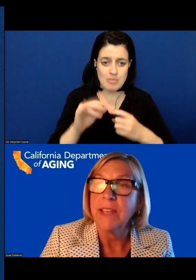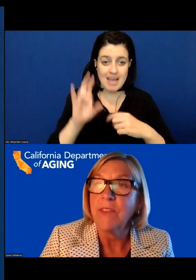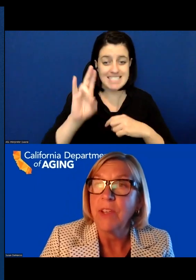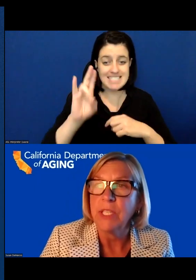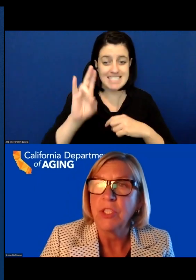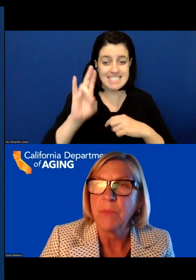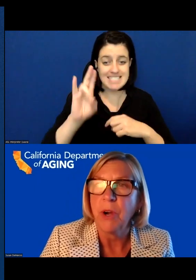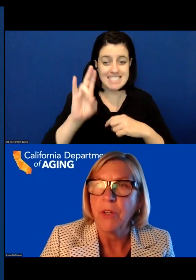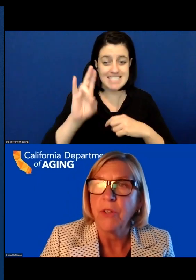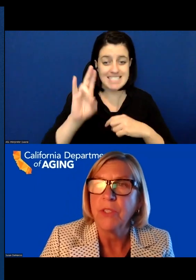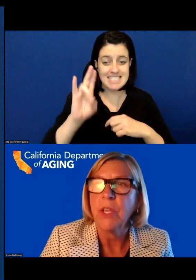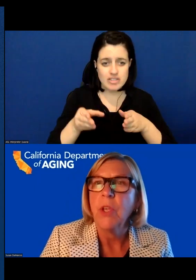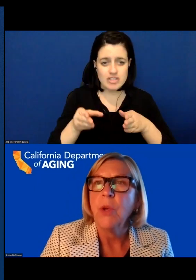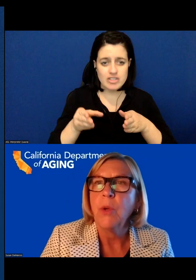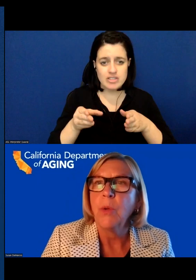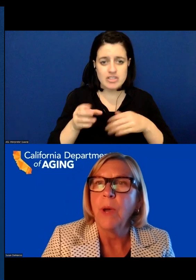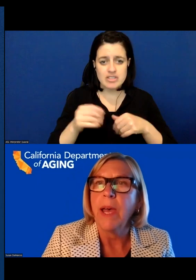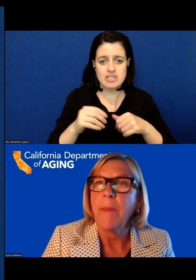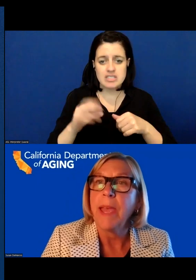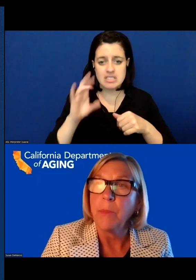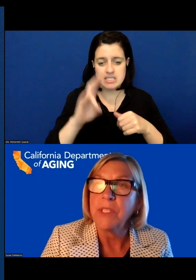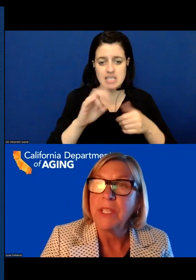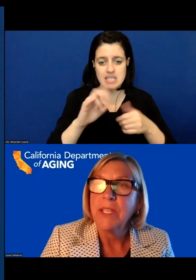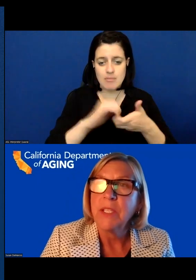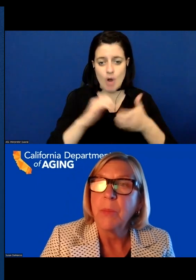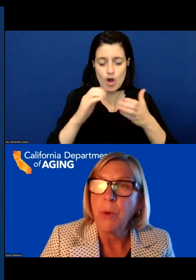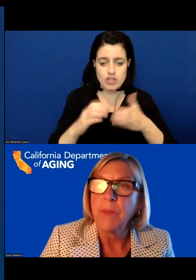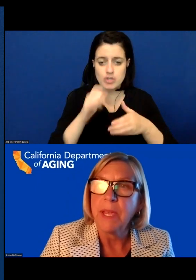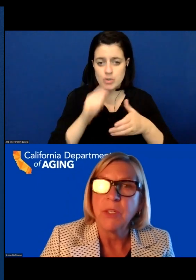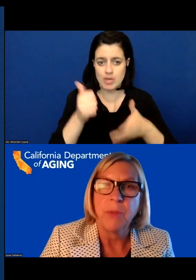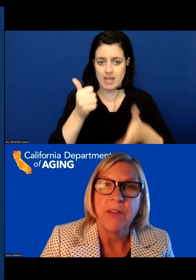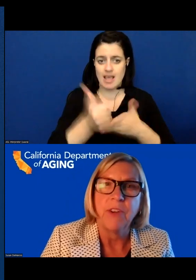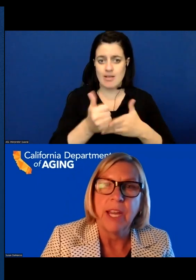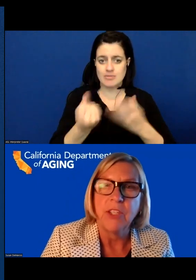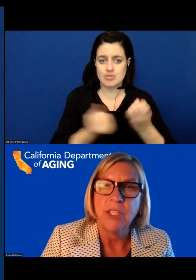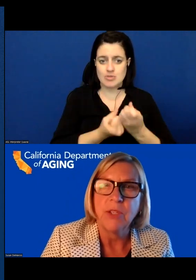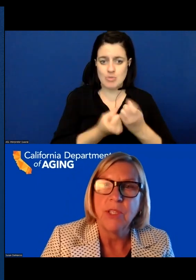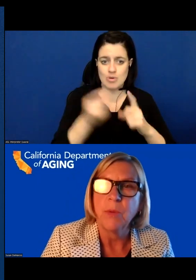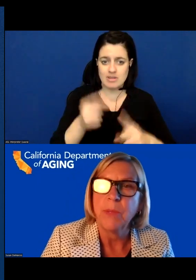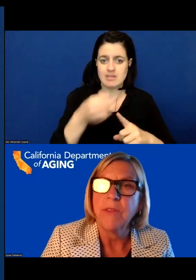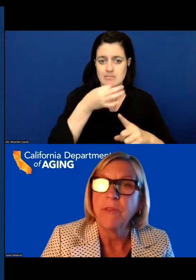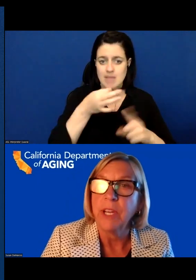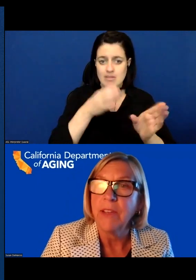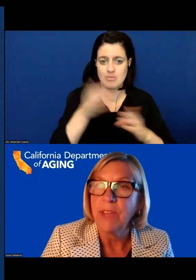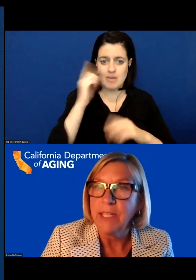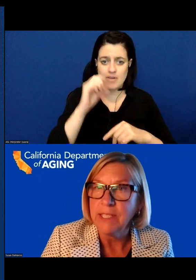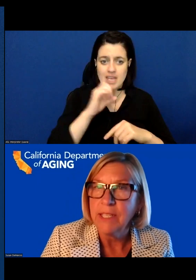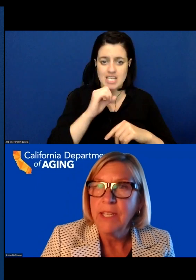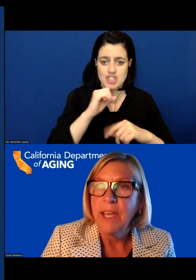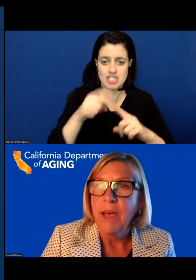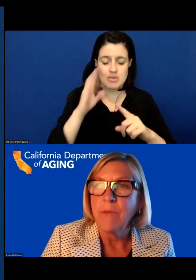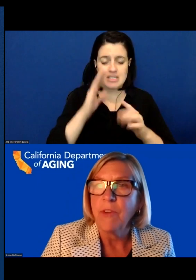the 7 foundation partners who helped support the master plan for aging. So this will be a free